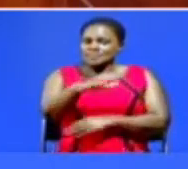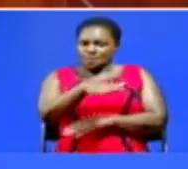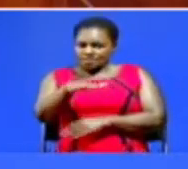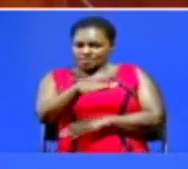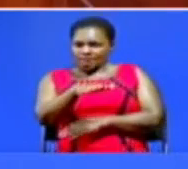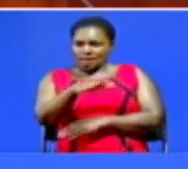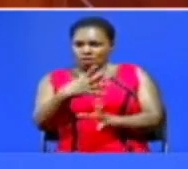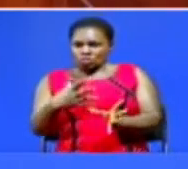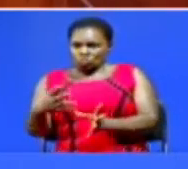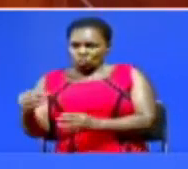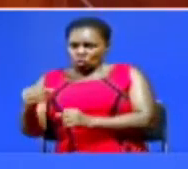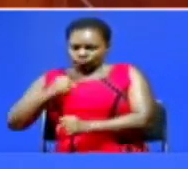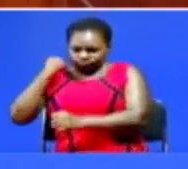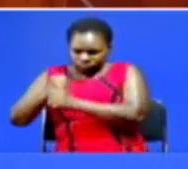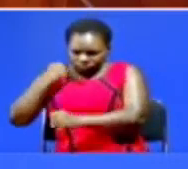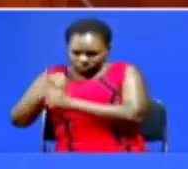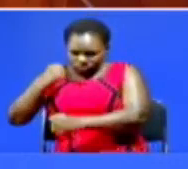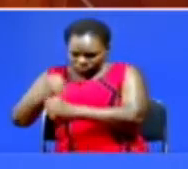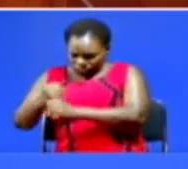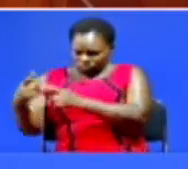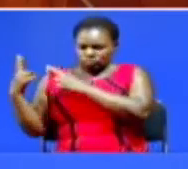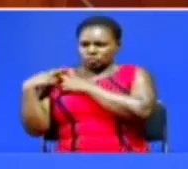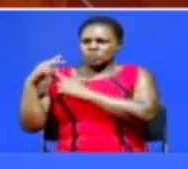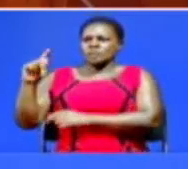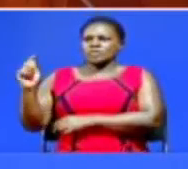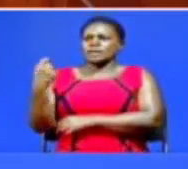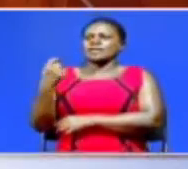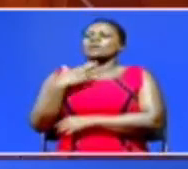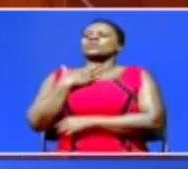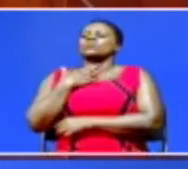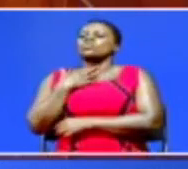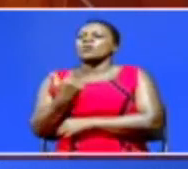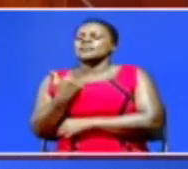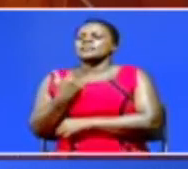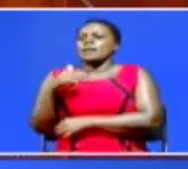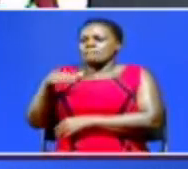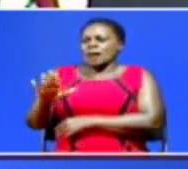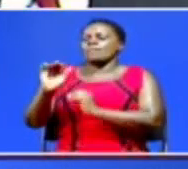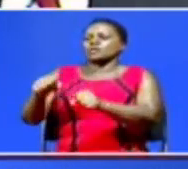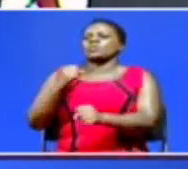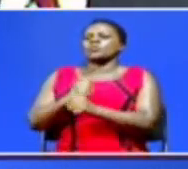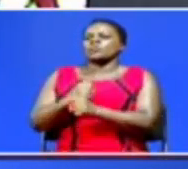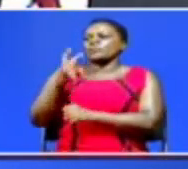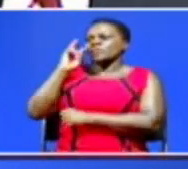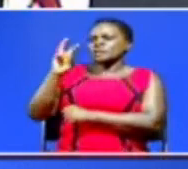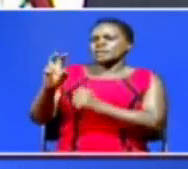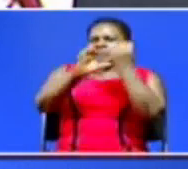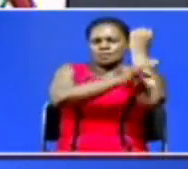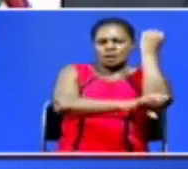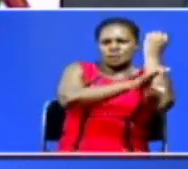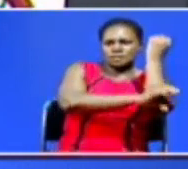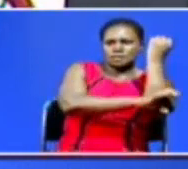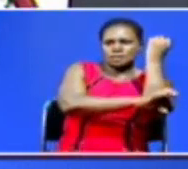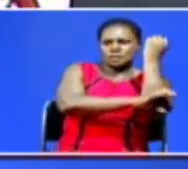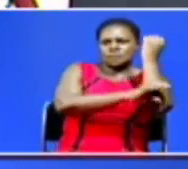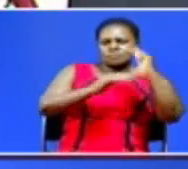where one goes to execute a responsibility that Kenyans intend that it be done. If you look at the countries that